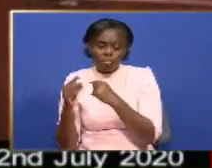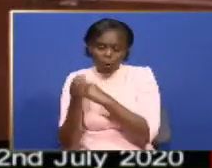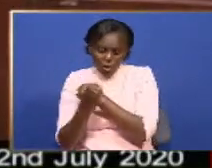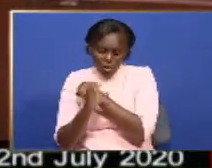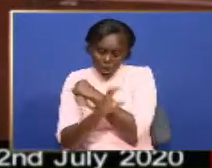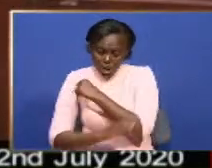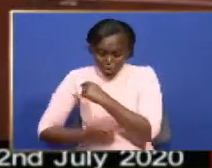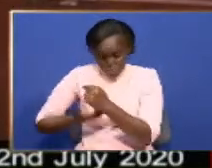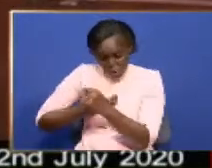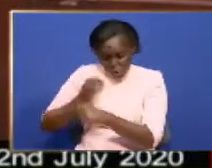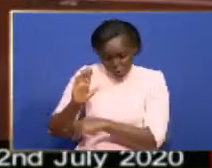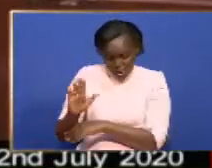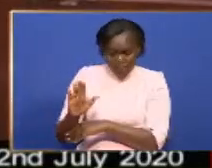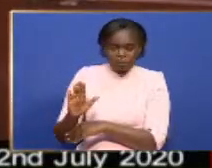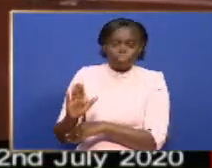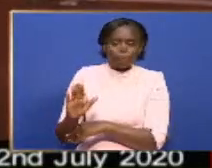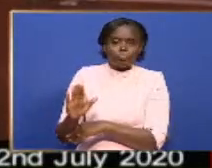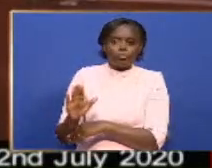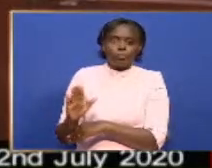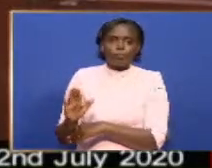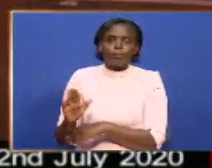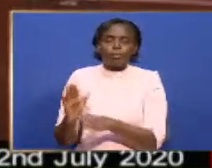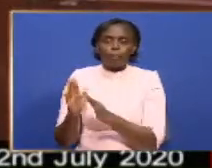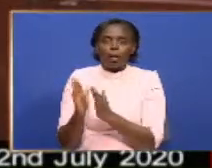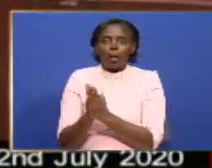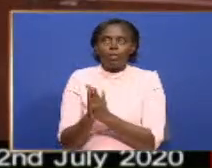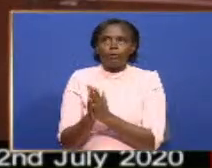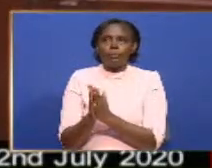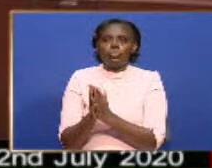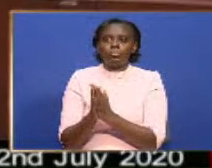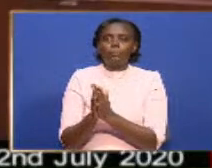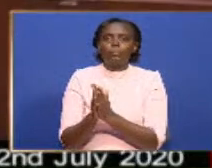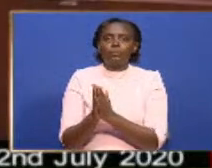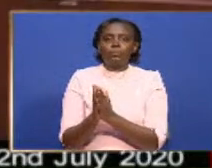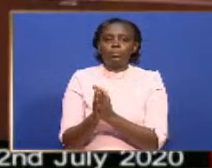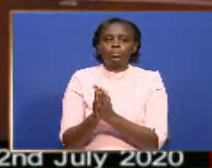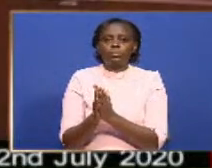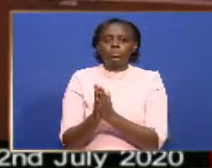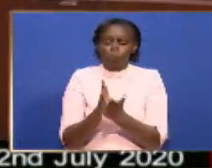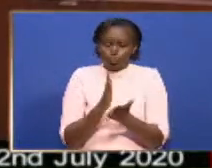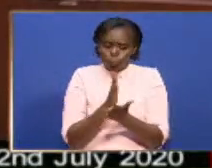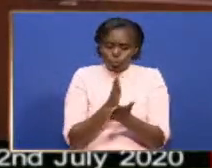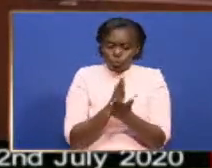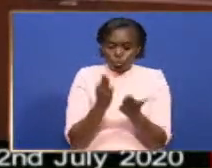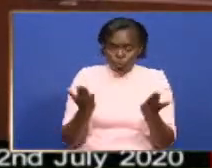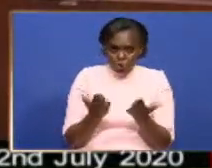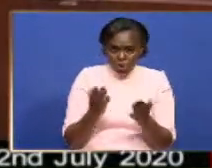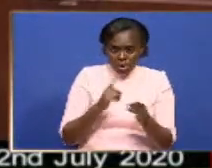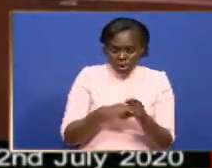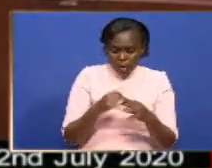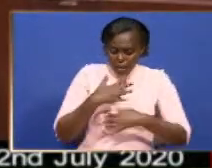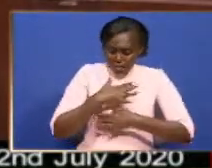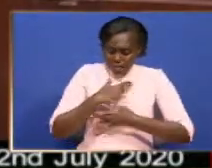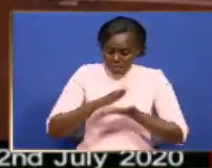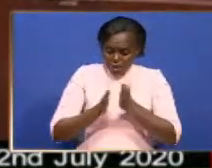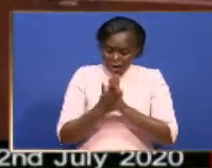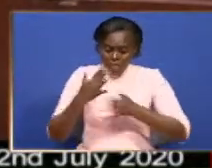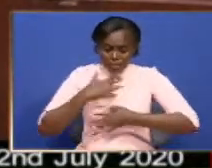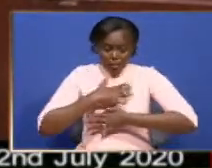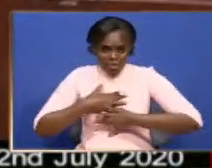violence or persecution, and the reality that when you are refugees, if you